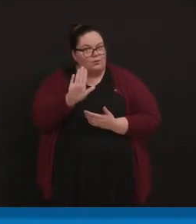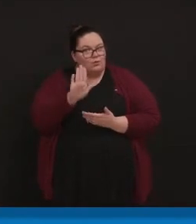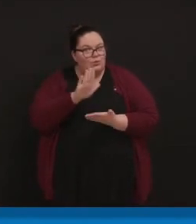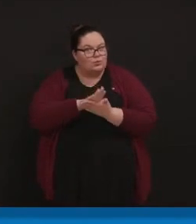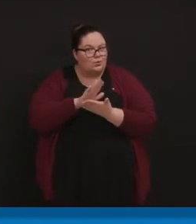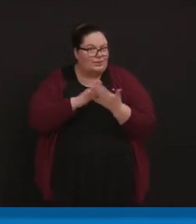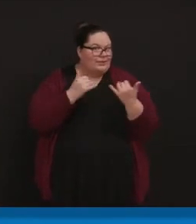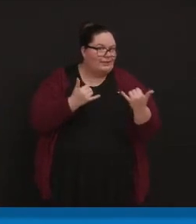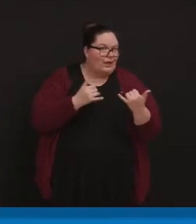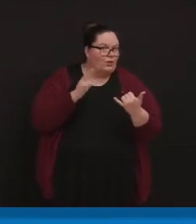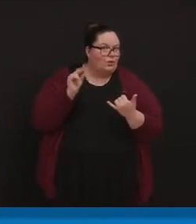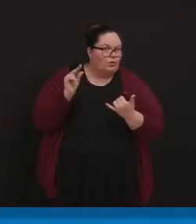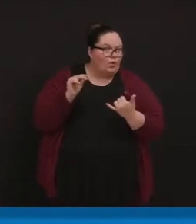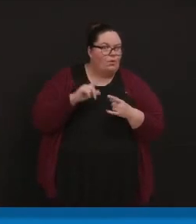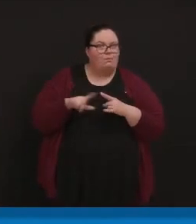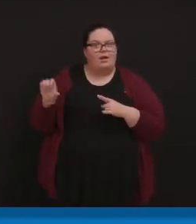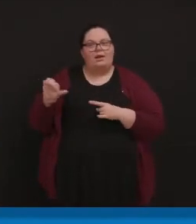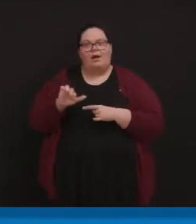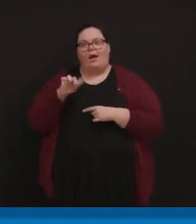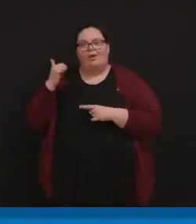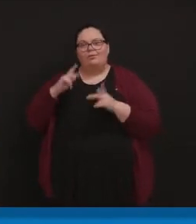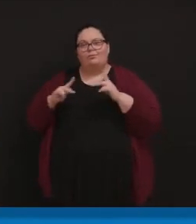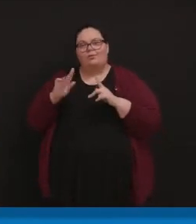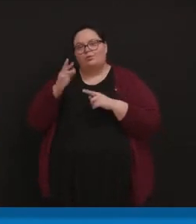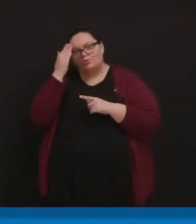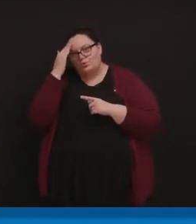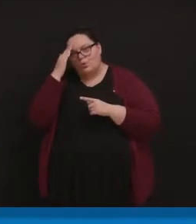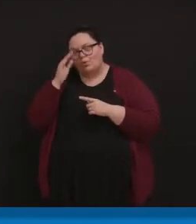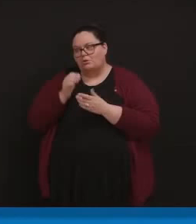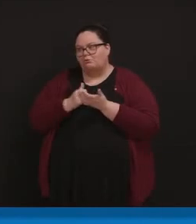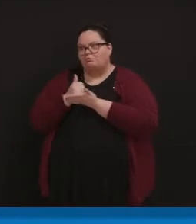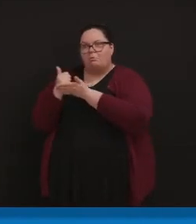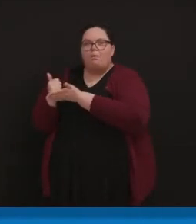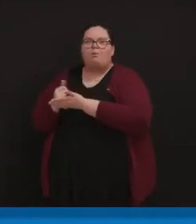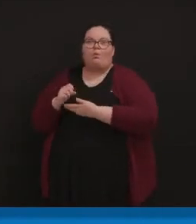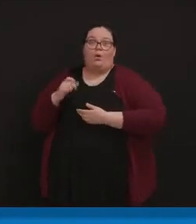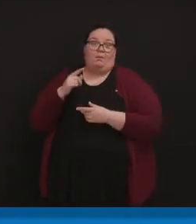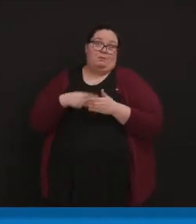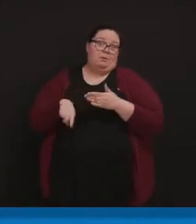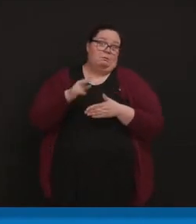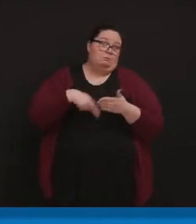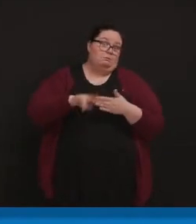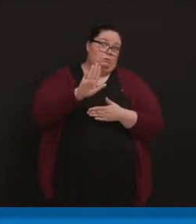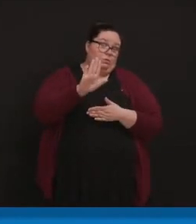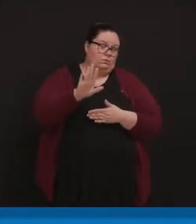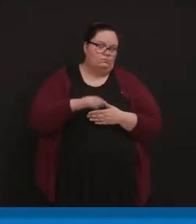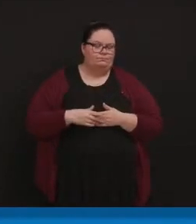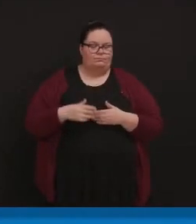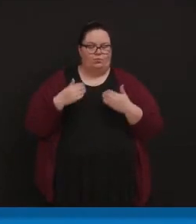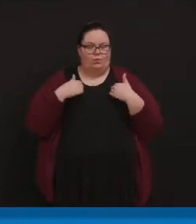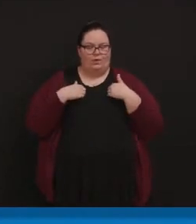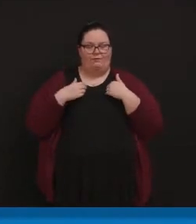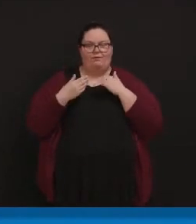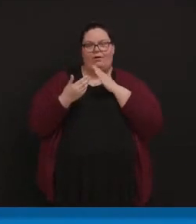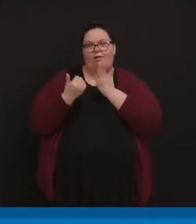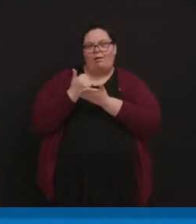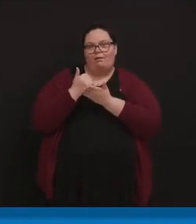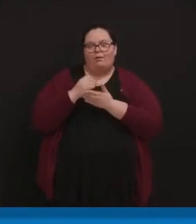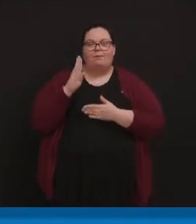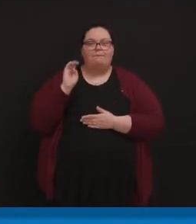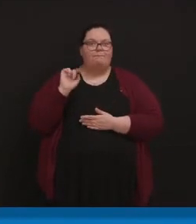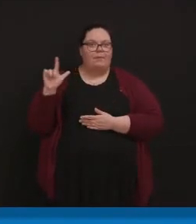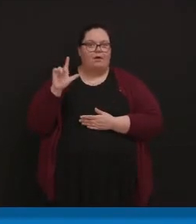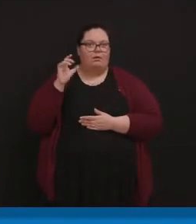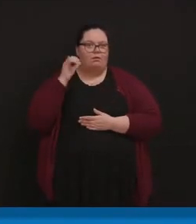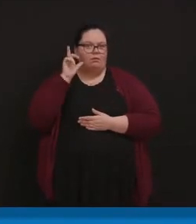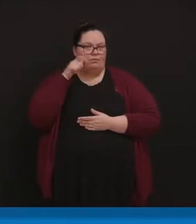school, students in your family who are affected by this today, but it could be tomorrow or next week. Help is available through the Bell call center